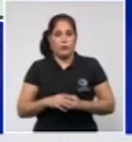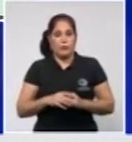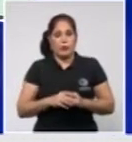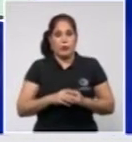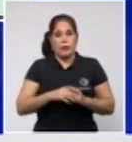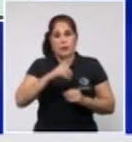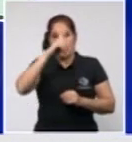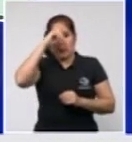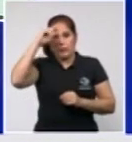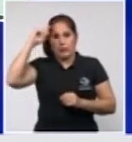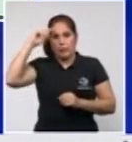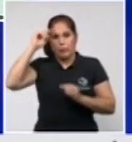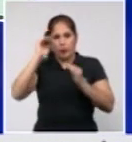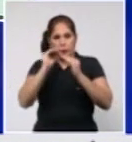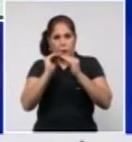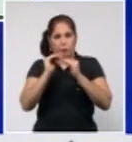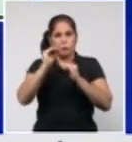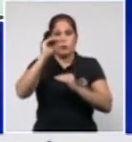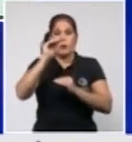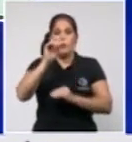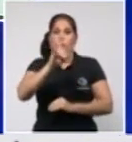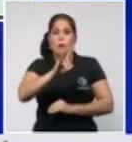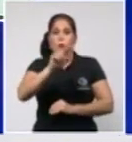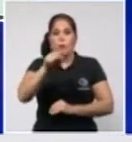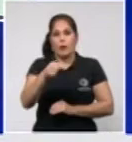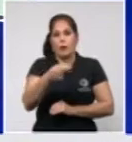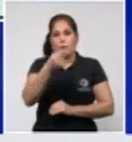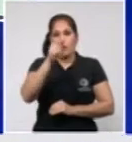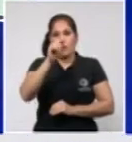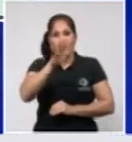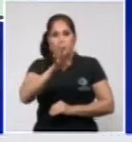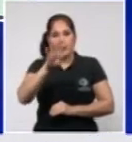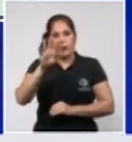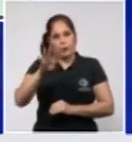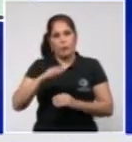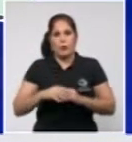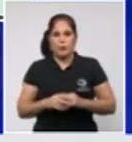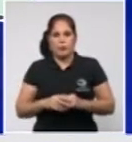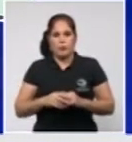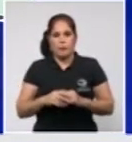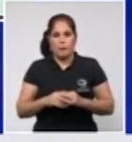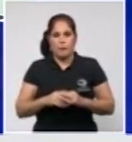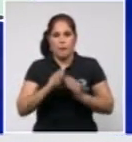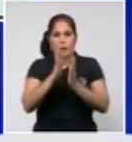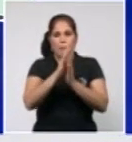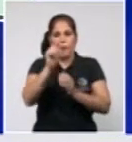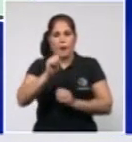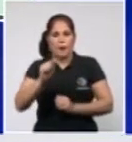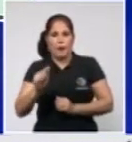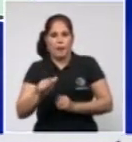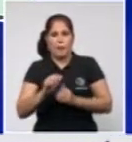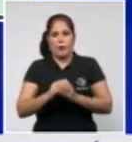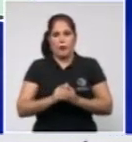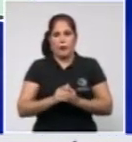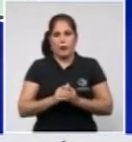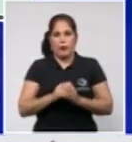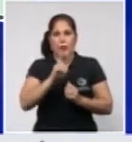10.14, Sancti Spiritus 9.44, Mayabeque